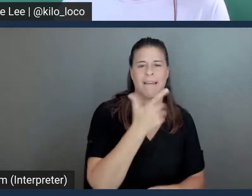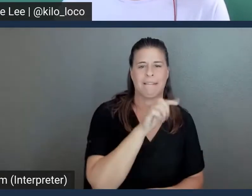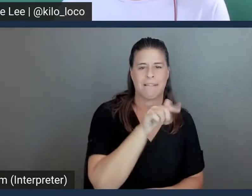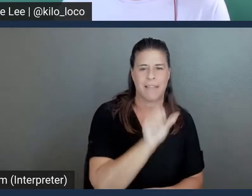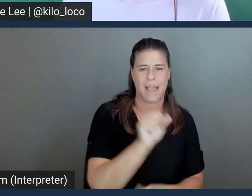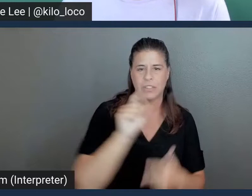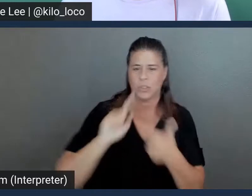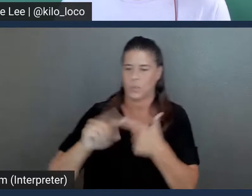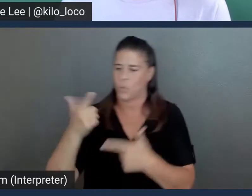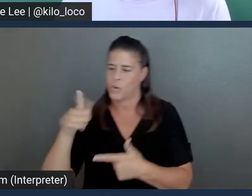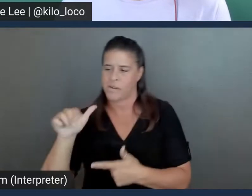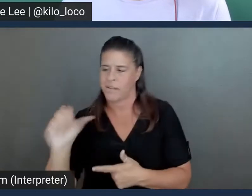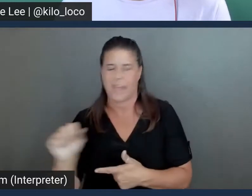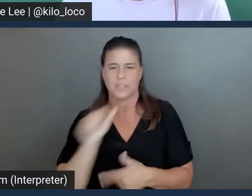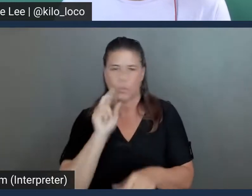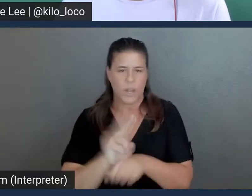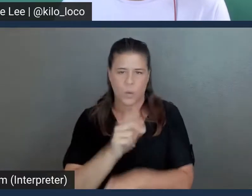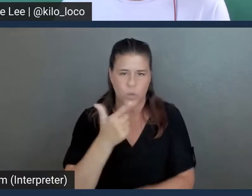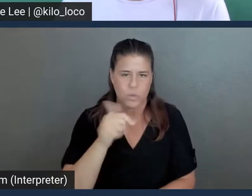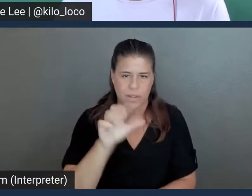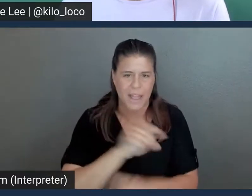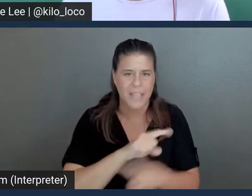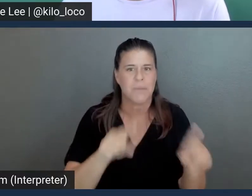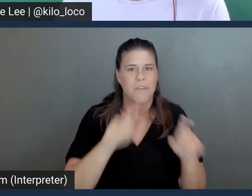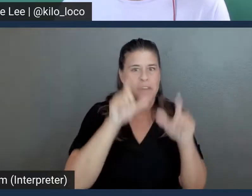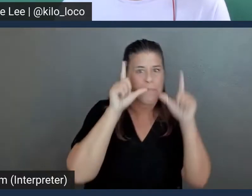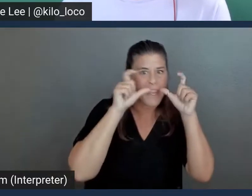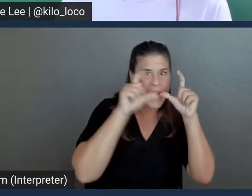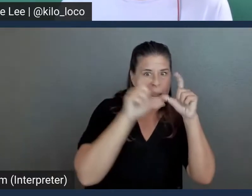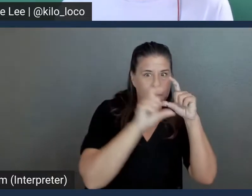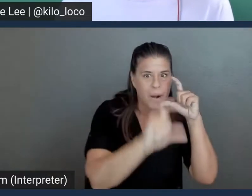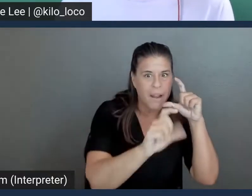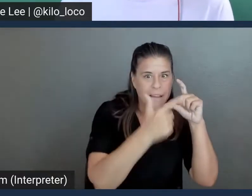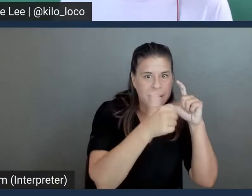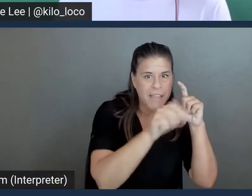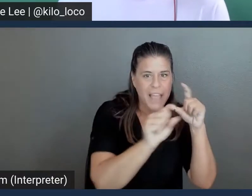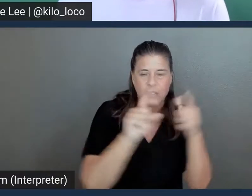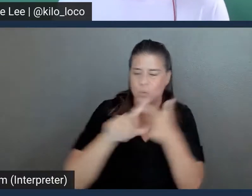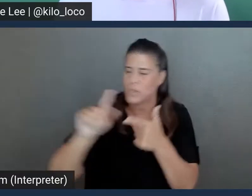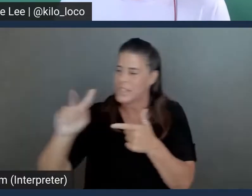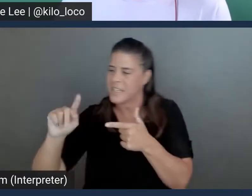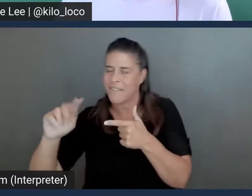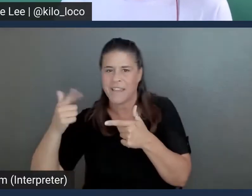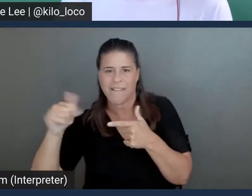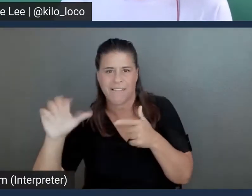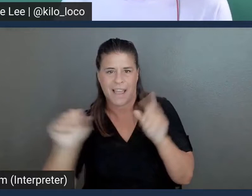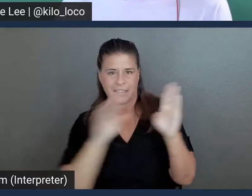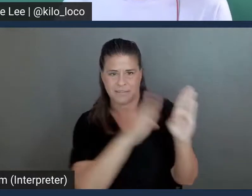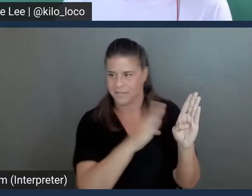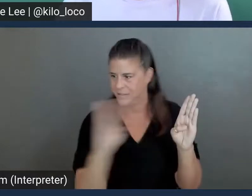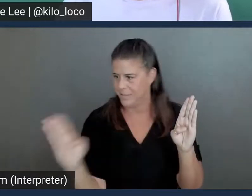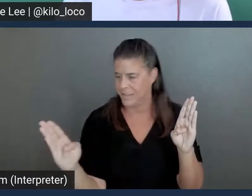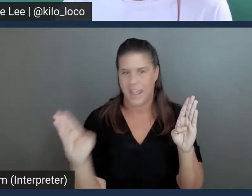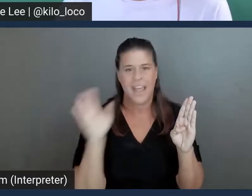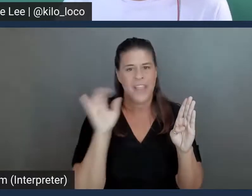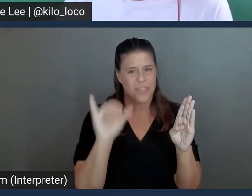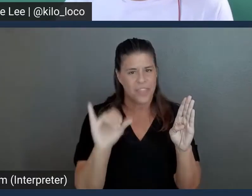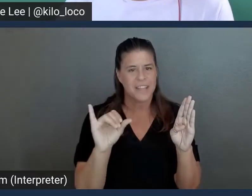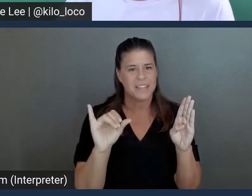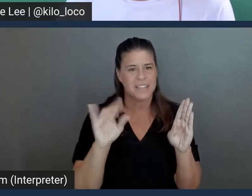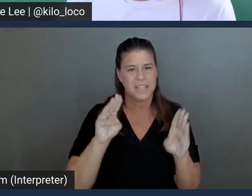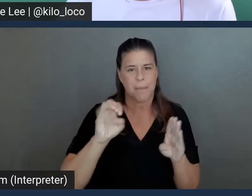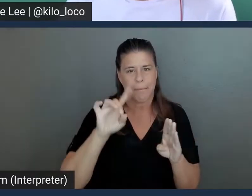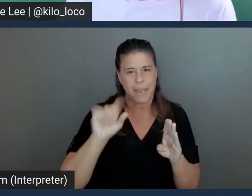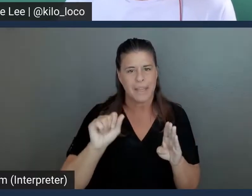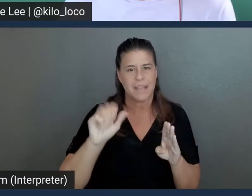these are always glass anymore, but from the camera glass to the TV glass. But That's the media supply